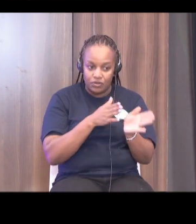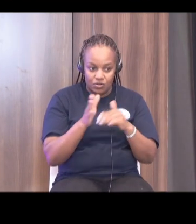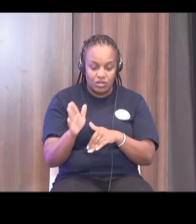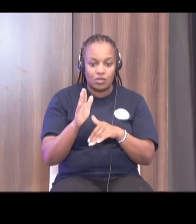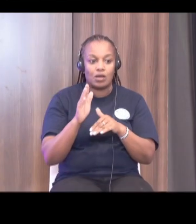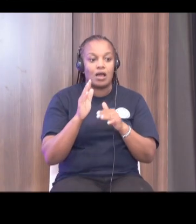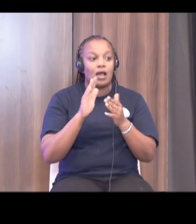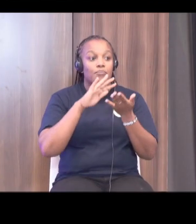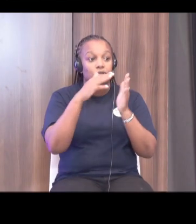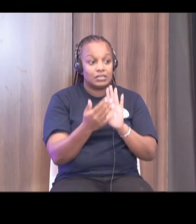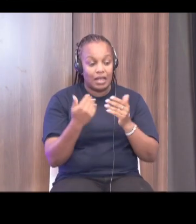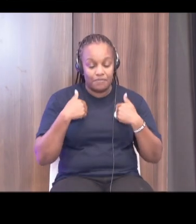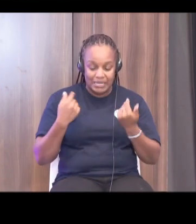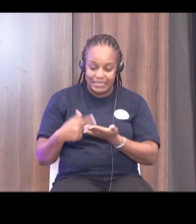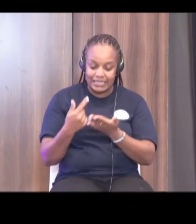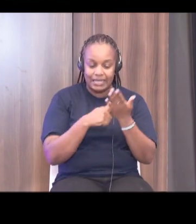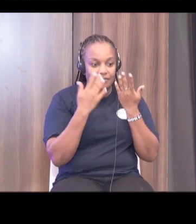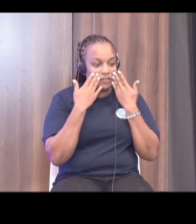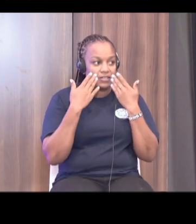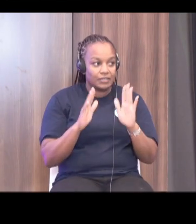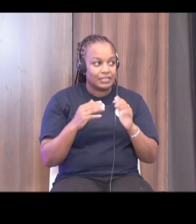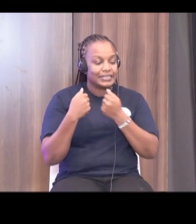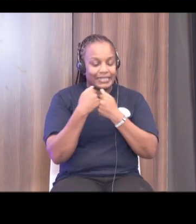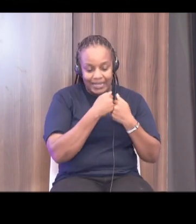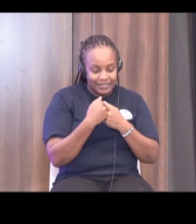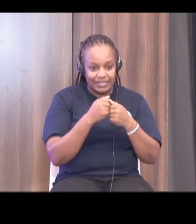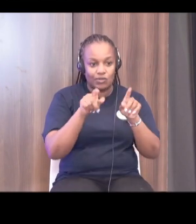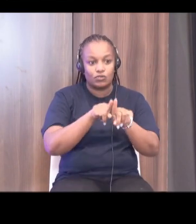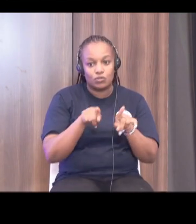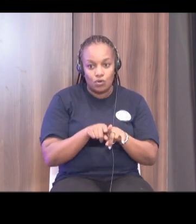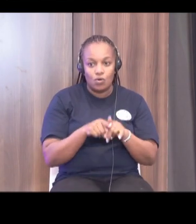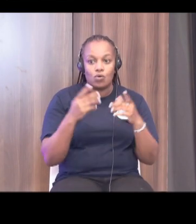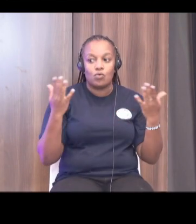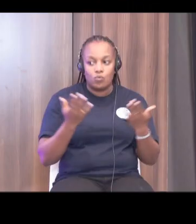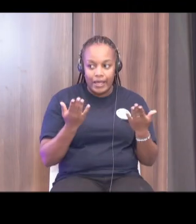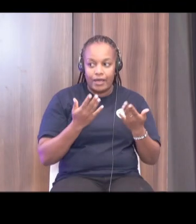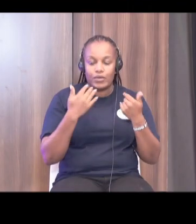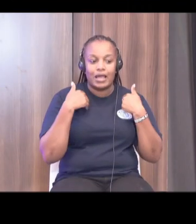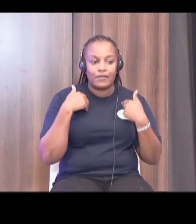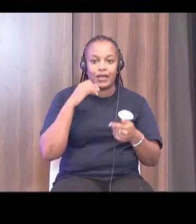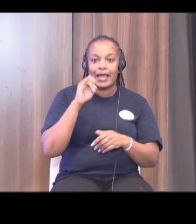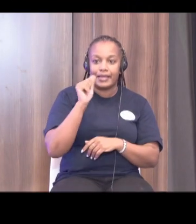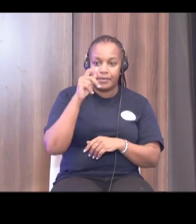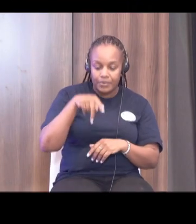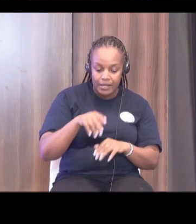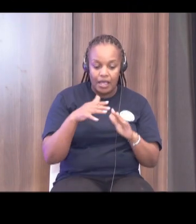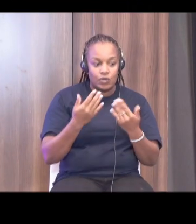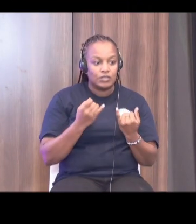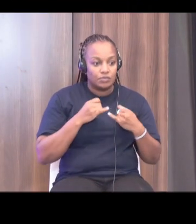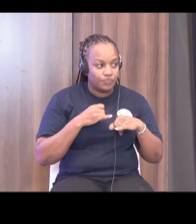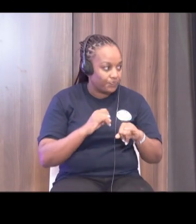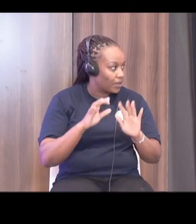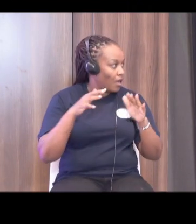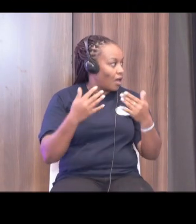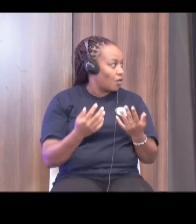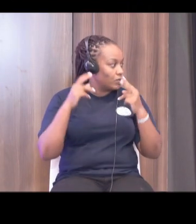been discussed today, so I will skip those. And challenges, of course, is where do we have IAP? How is it implemented? How will we study